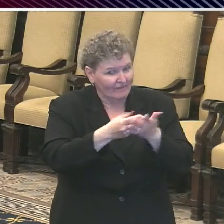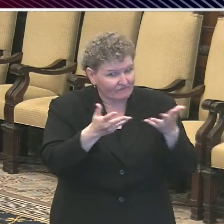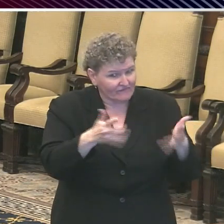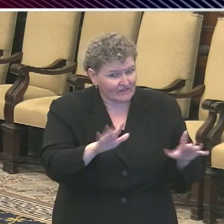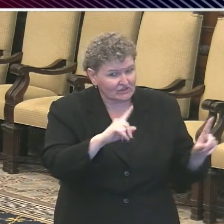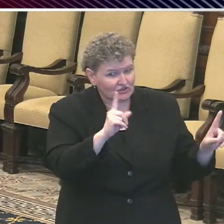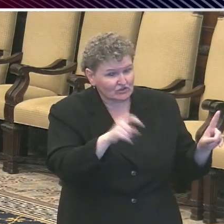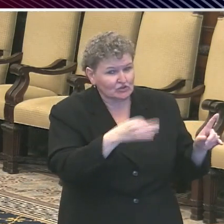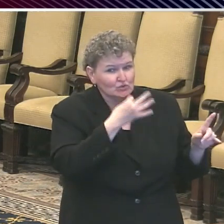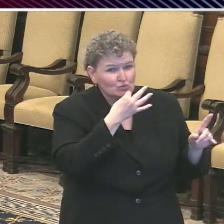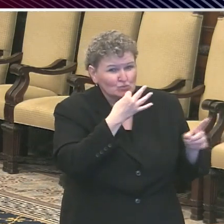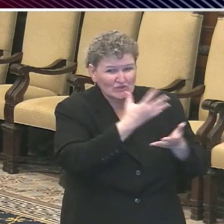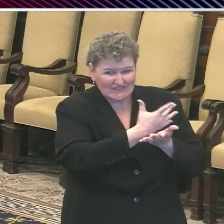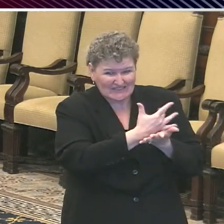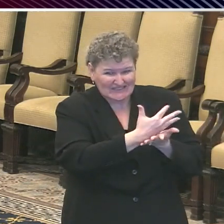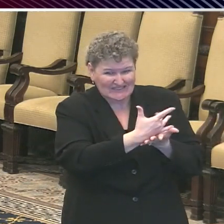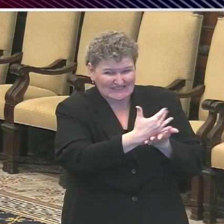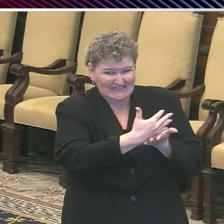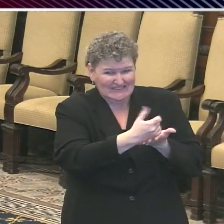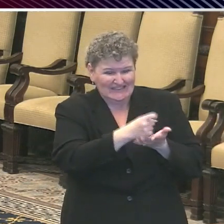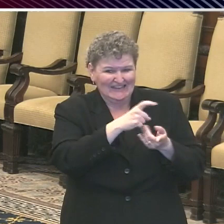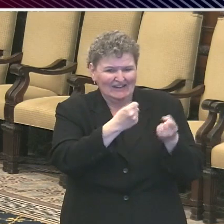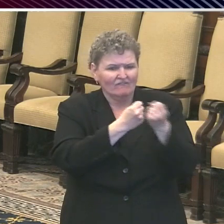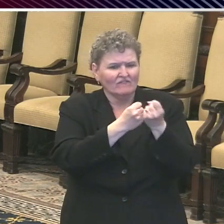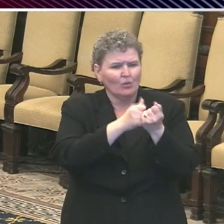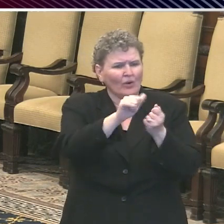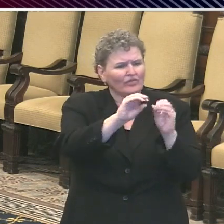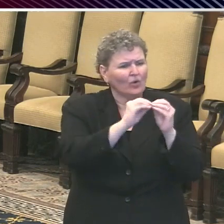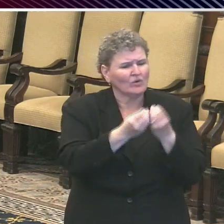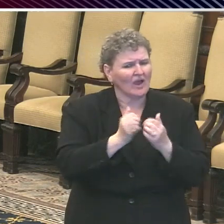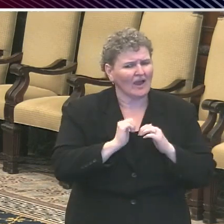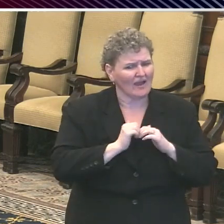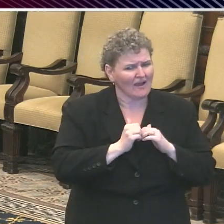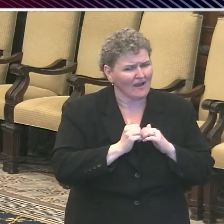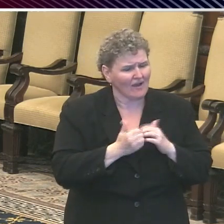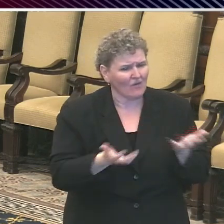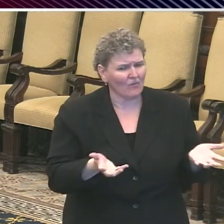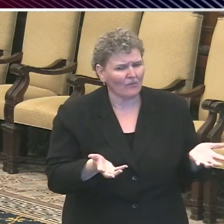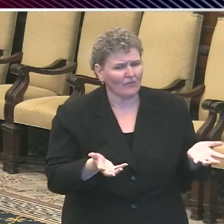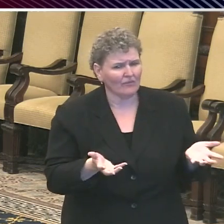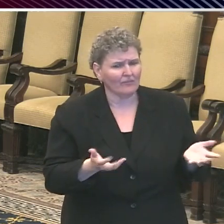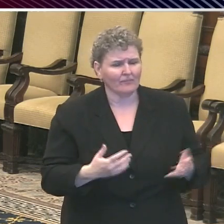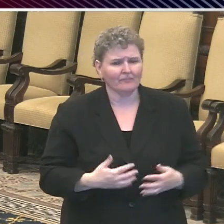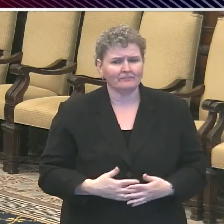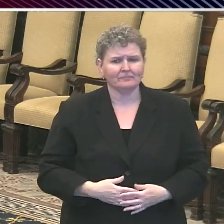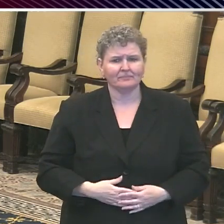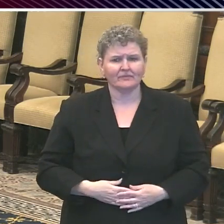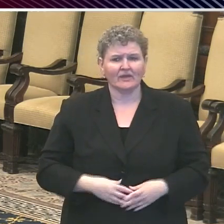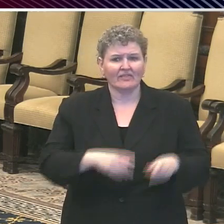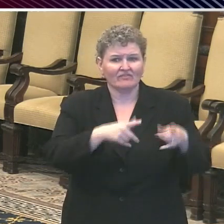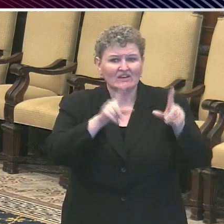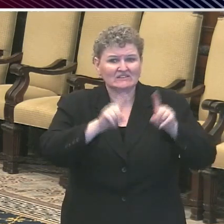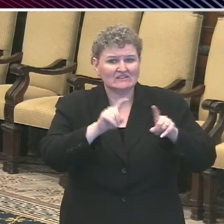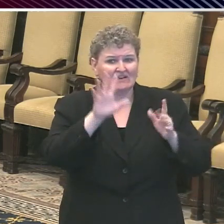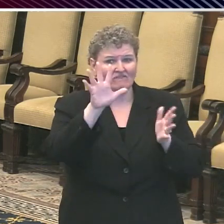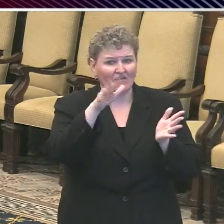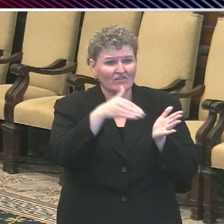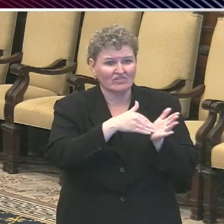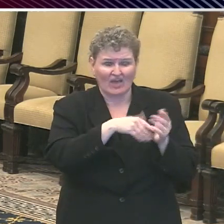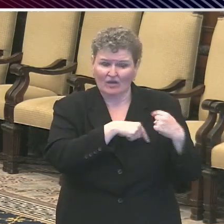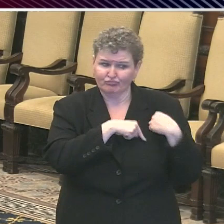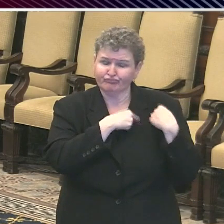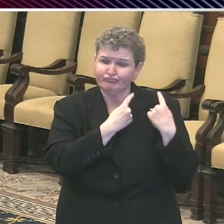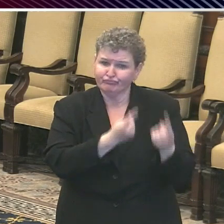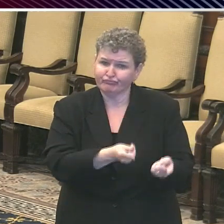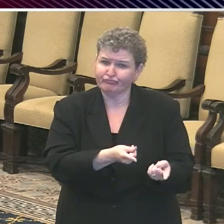funds. So how do you sustain an organization that has done what it's done so far? Because they're about to test their 5,000th person.